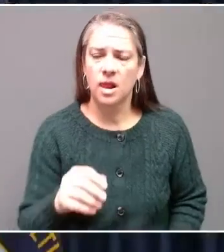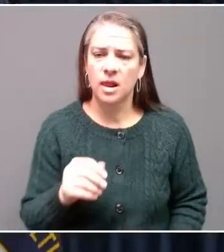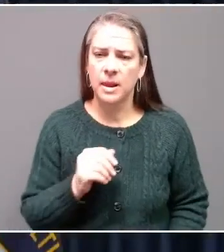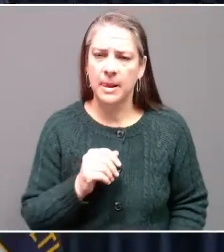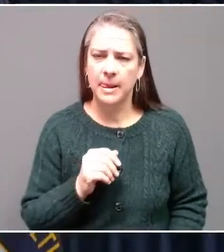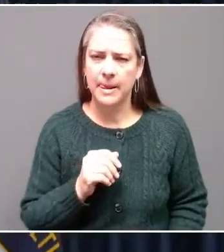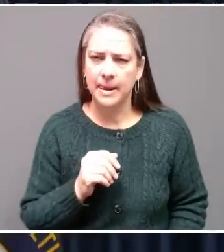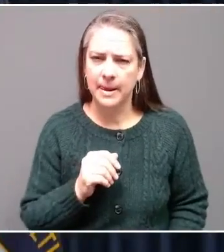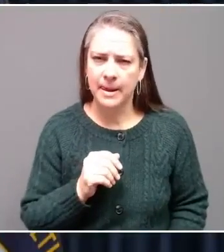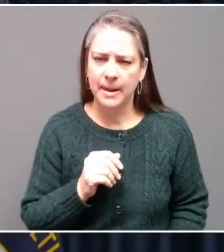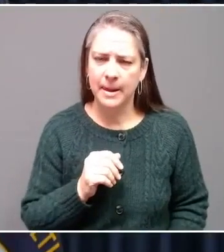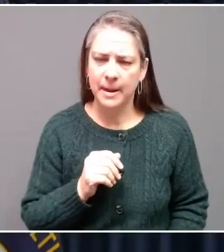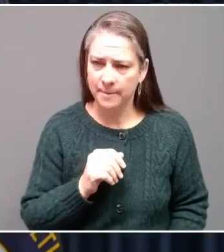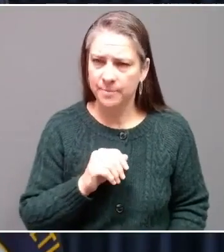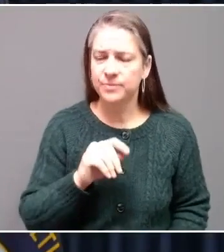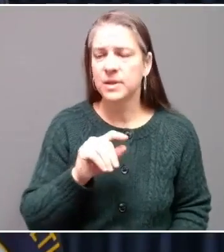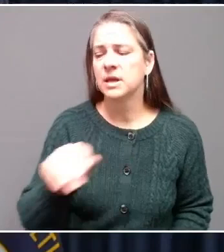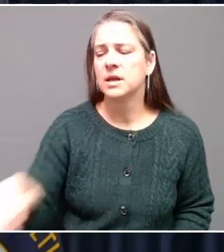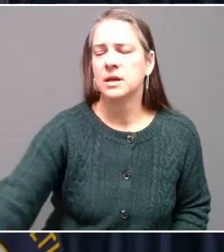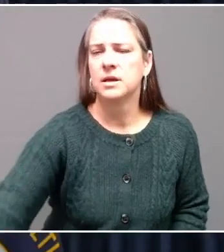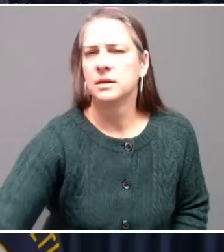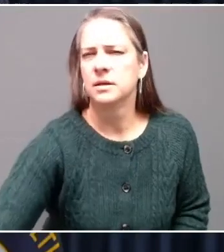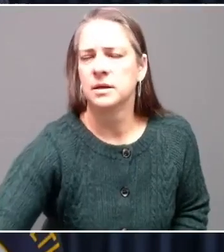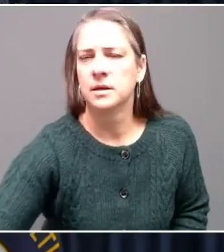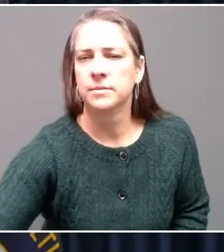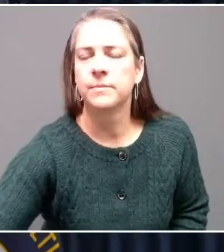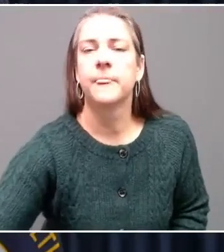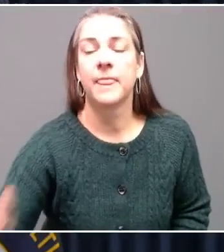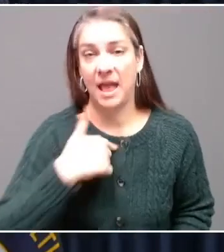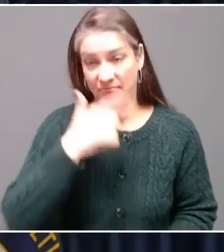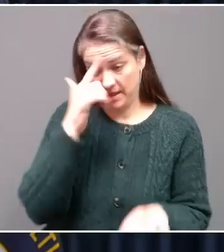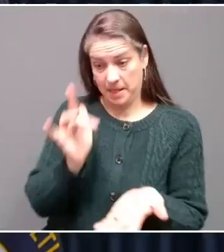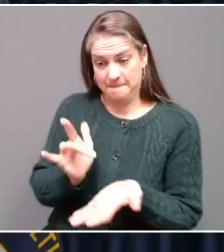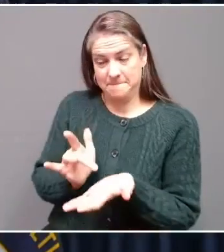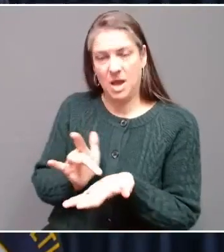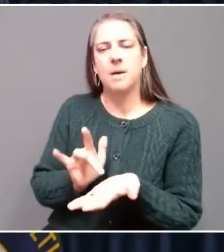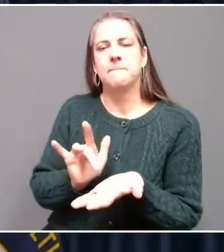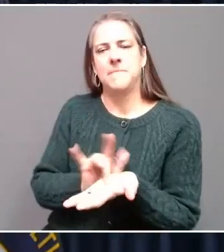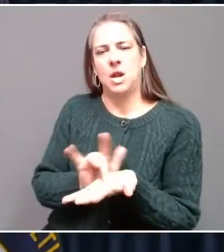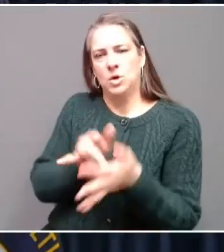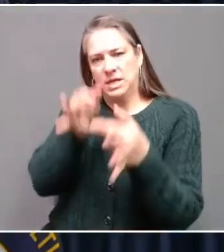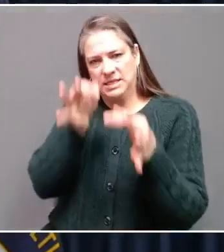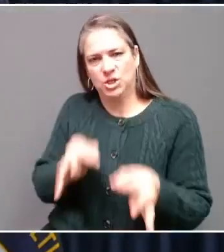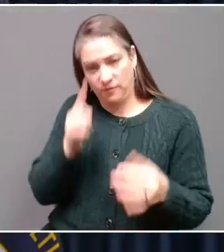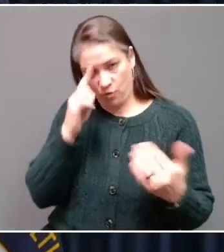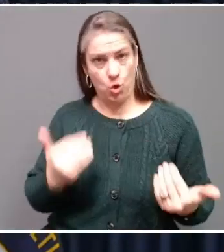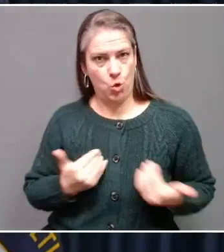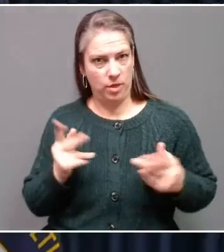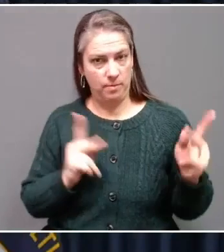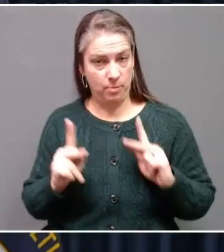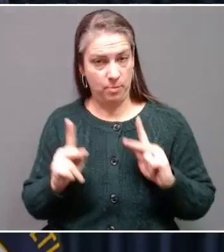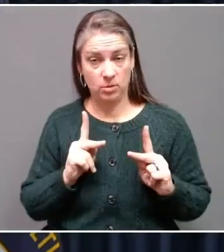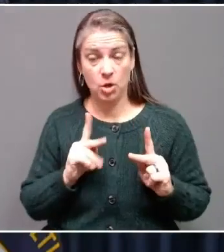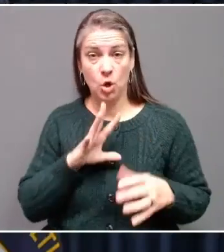any? Well, I believe the medical decisions for all of our youth, including our transgender youth, ought to be made